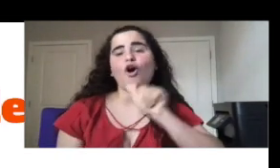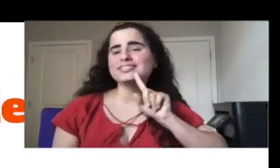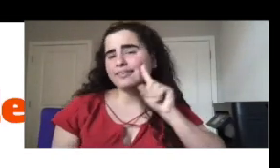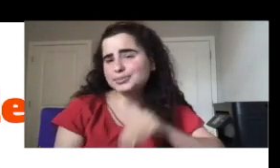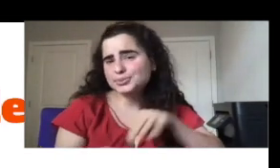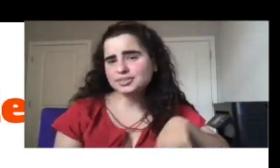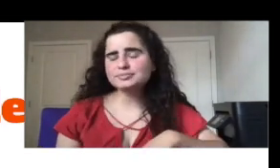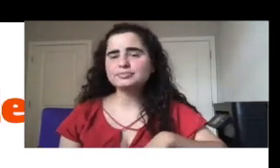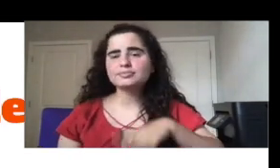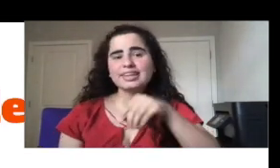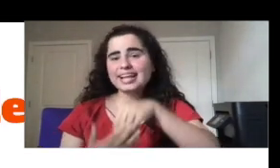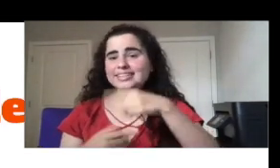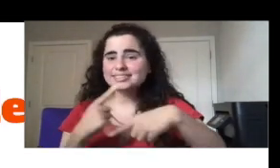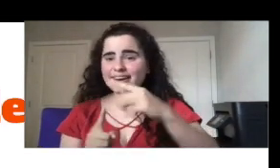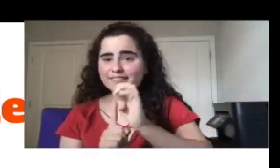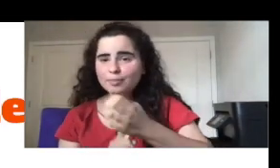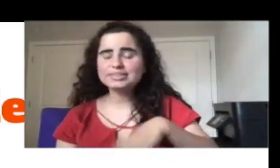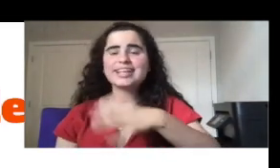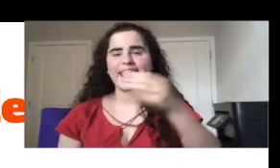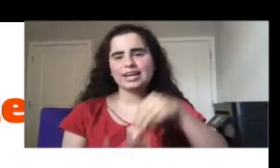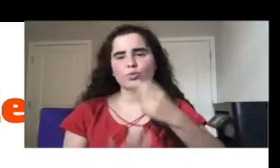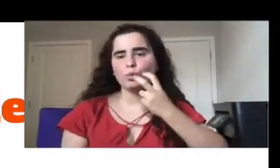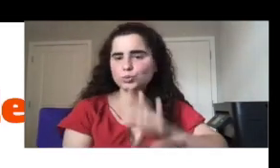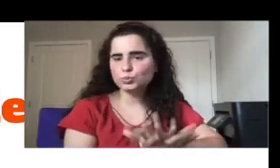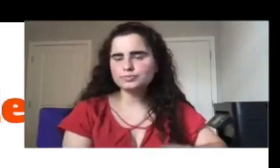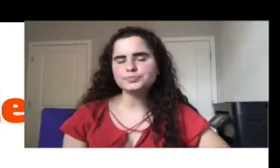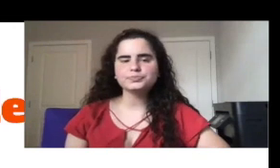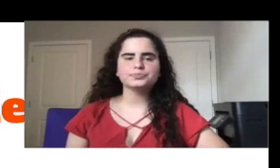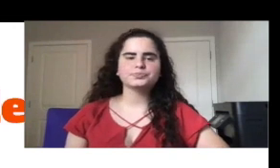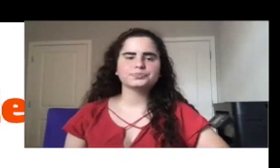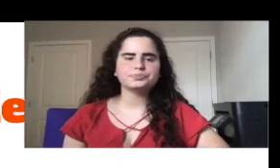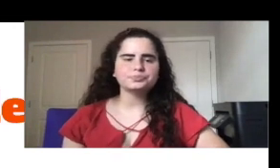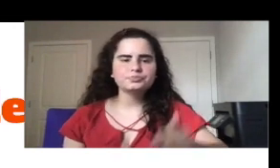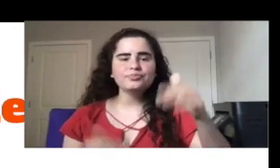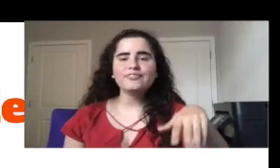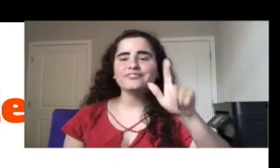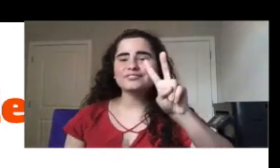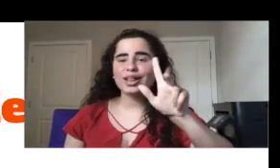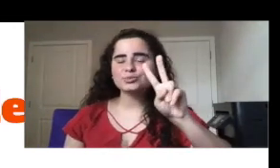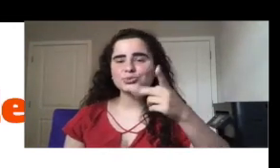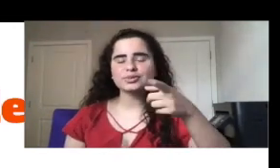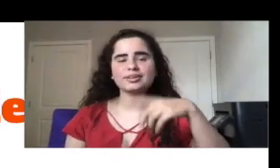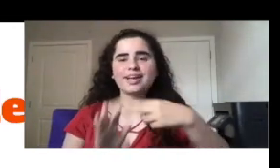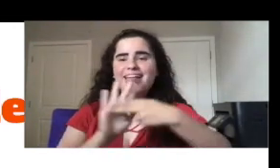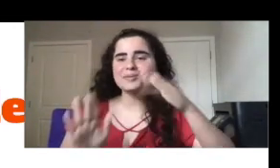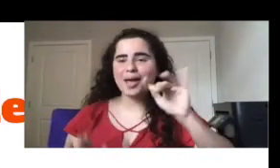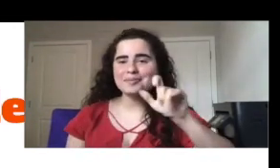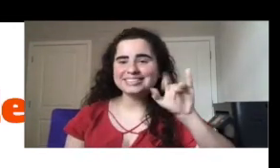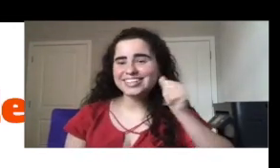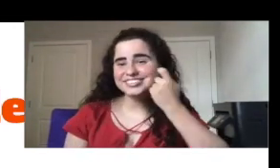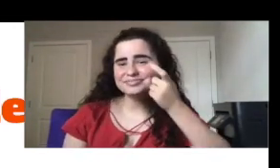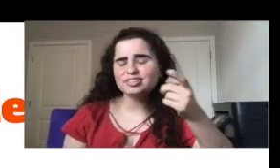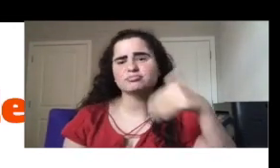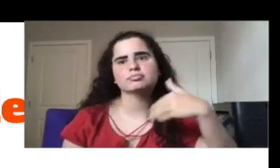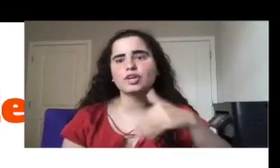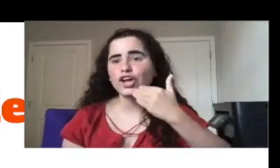Variability Navigator that Sarah Beth just showed us will help students whether they are in a signing or a spoken English